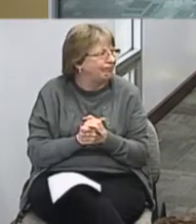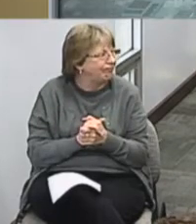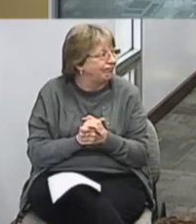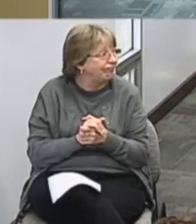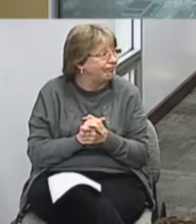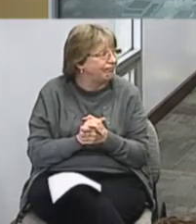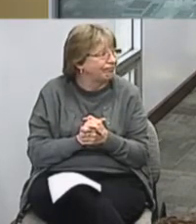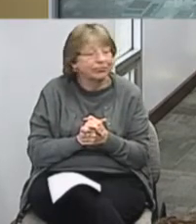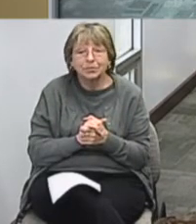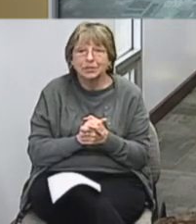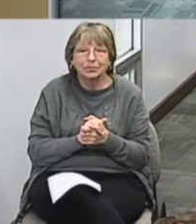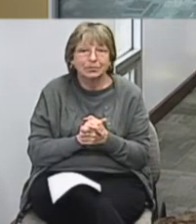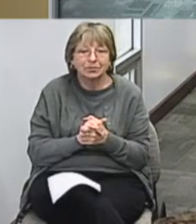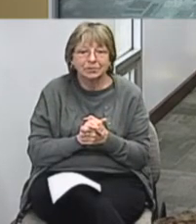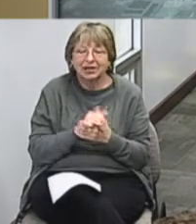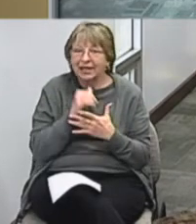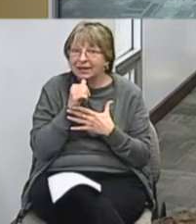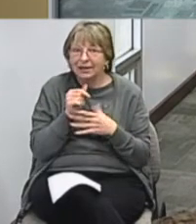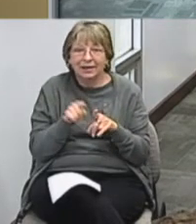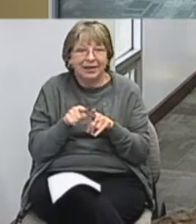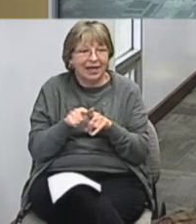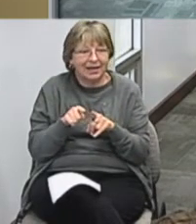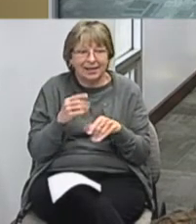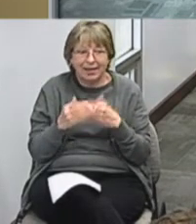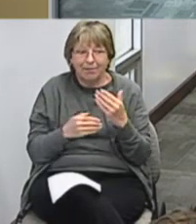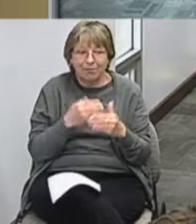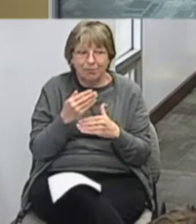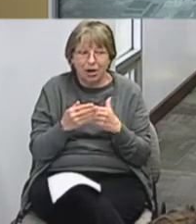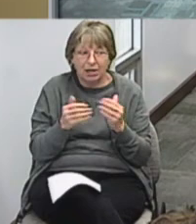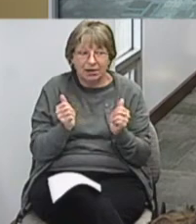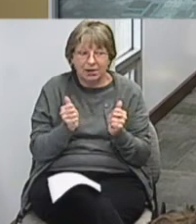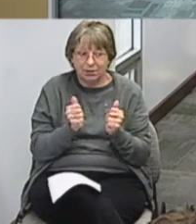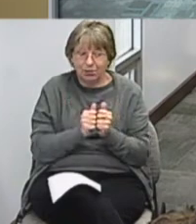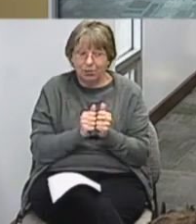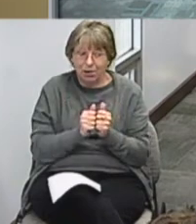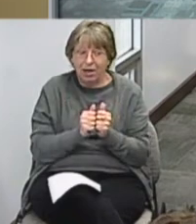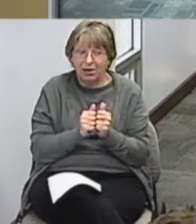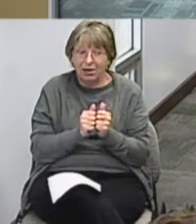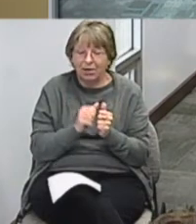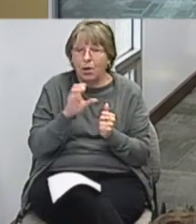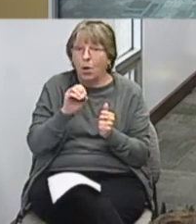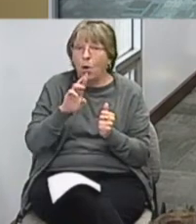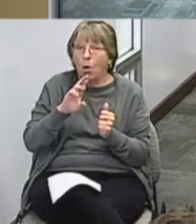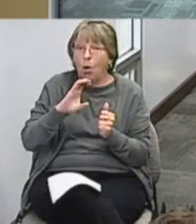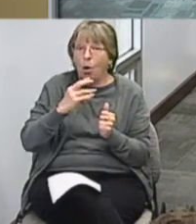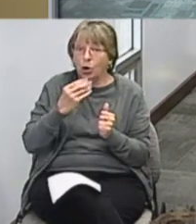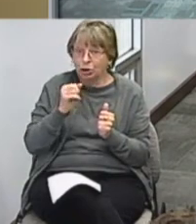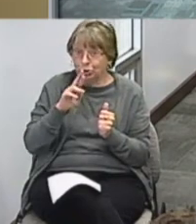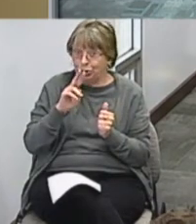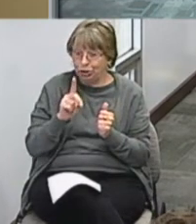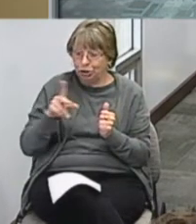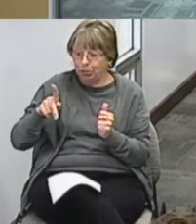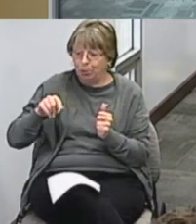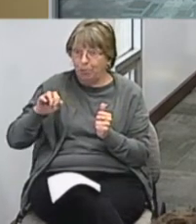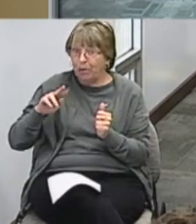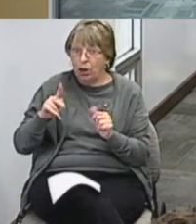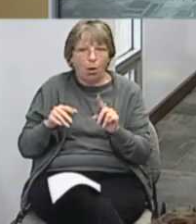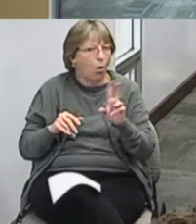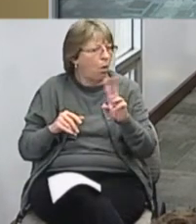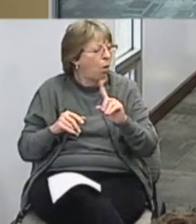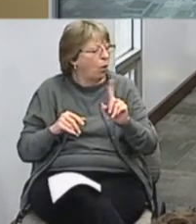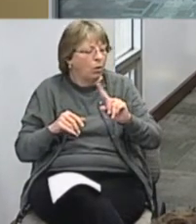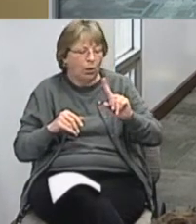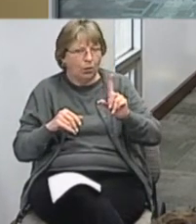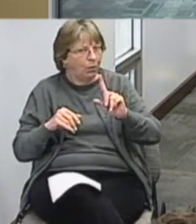Okay. Not the same process was done with Orchard Park. Well, no, was a Orchard Park, you completely- recall, it was a completely different we did process. a, you know,